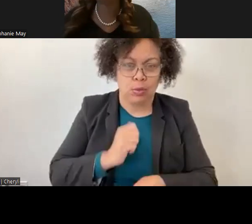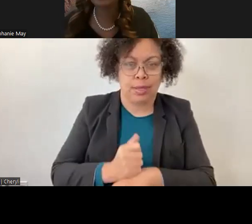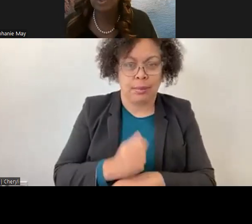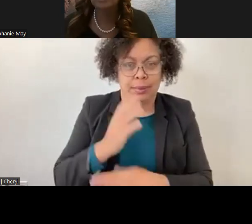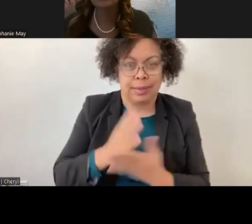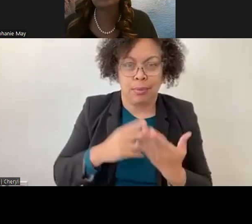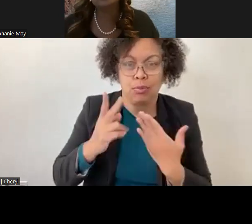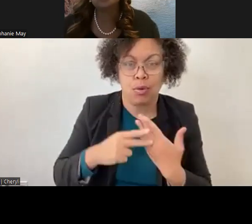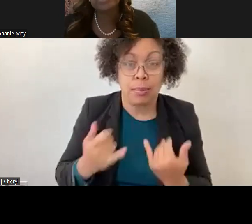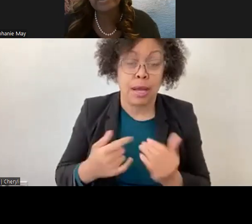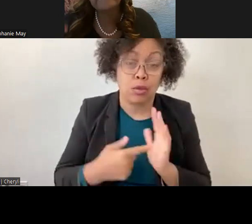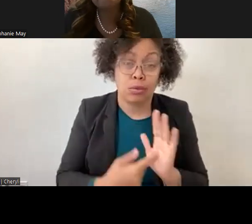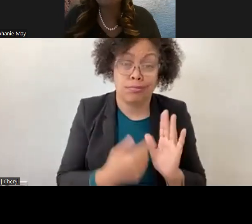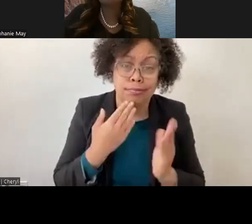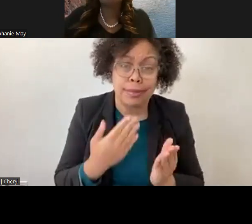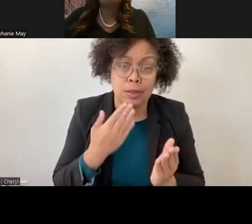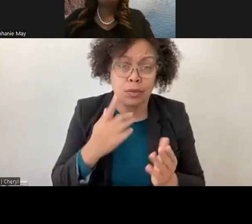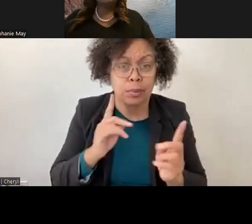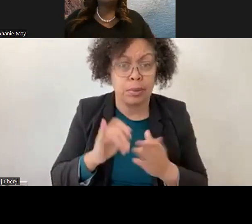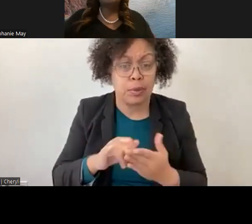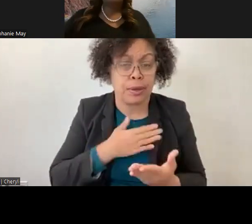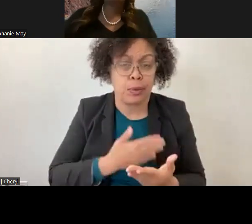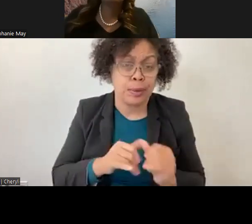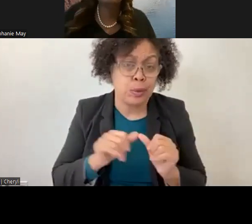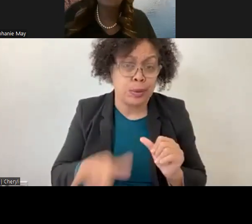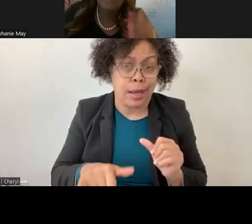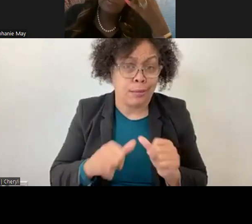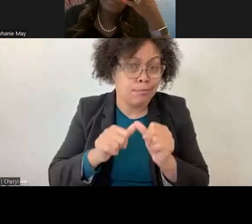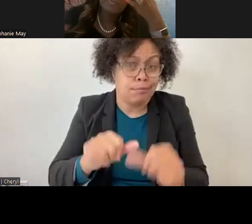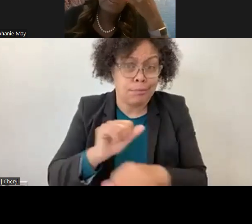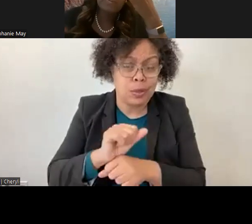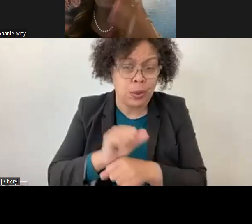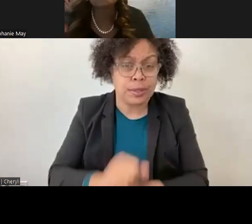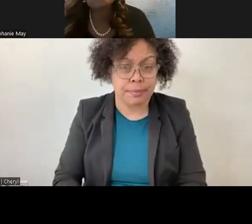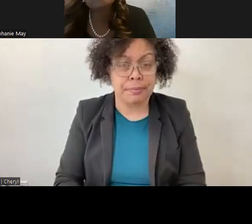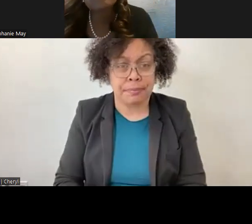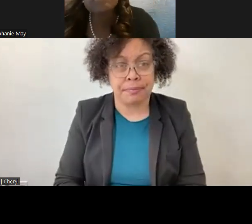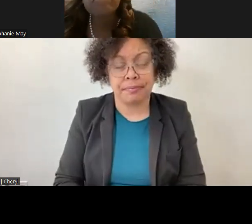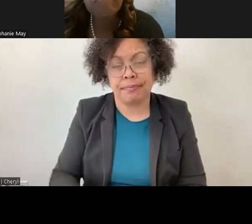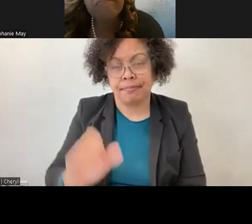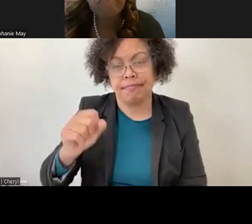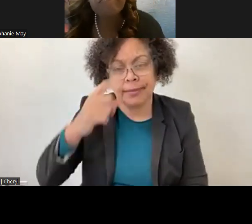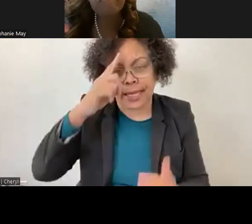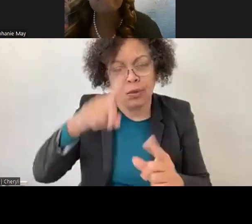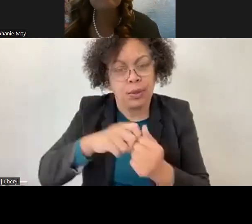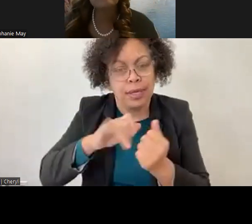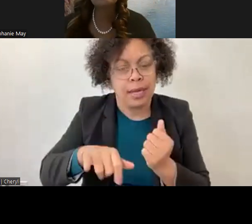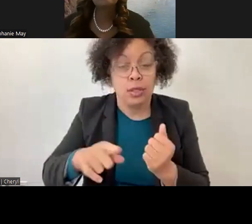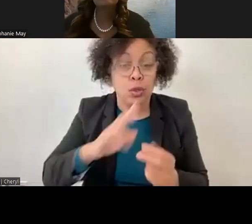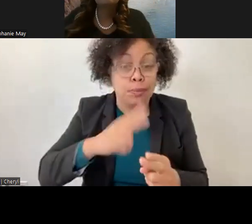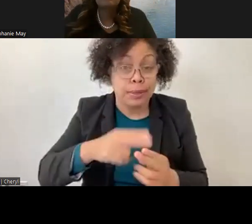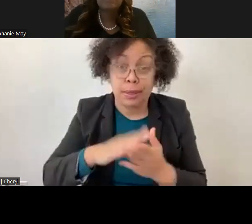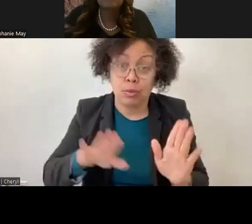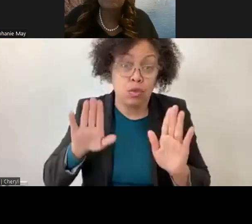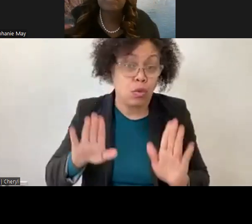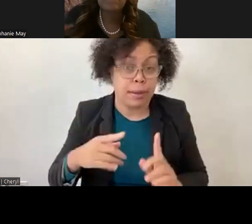say thank you to those who stayed. Yeah, and I agree with that. And, that you make some really great points, Dr.